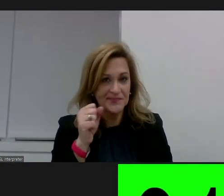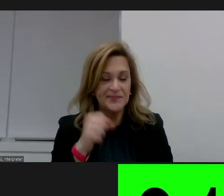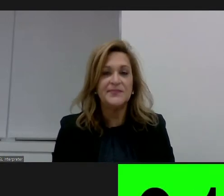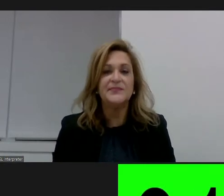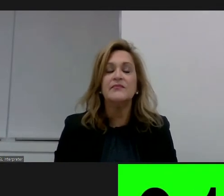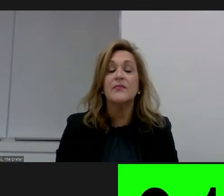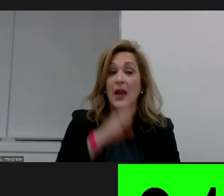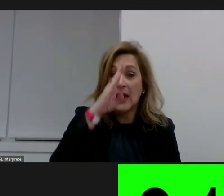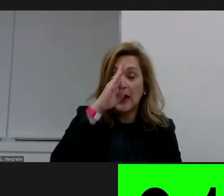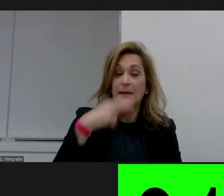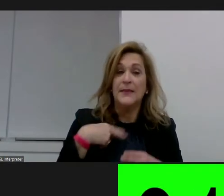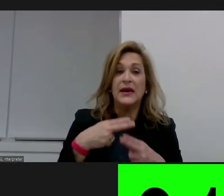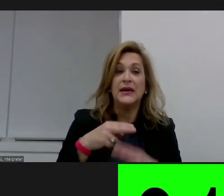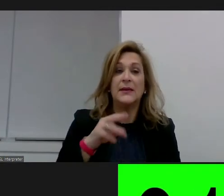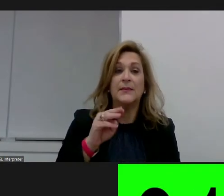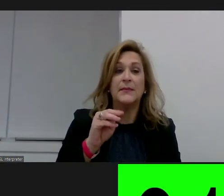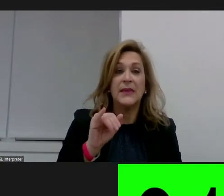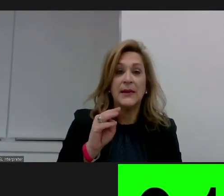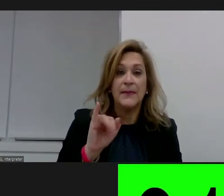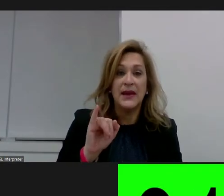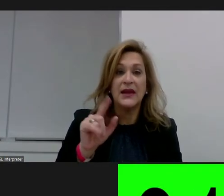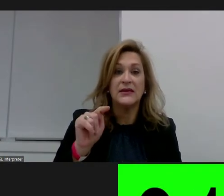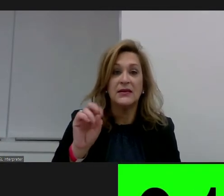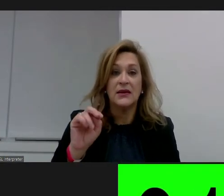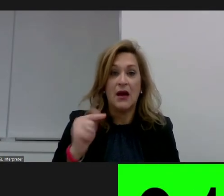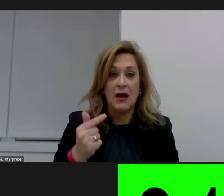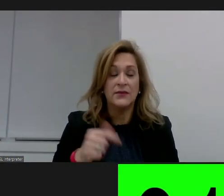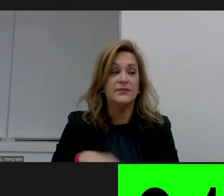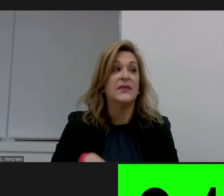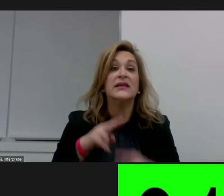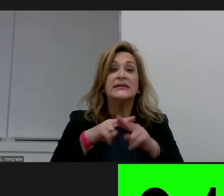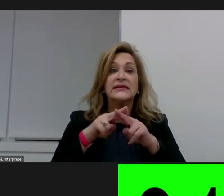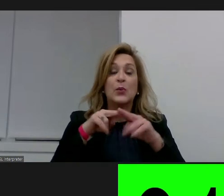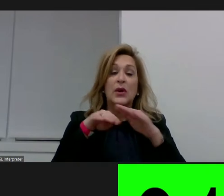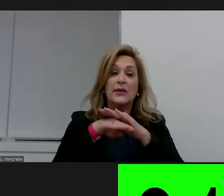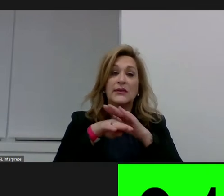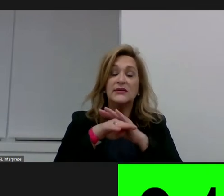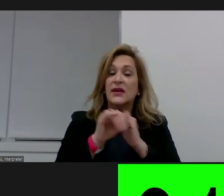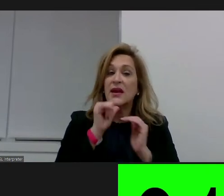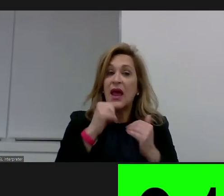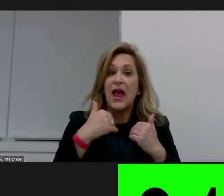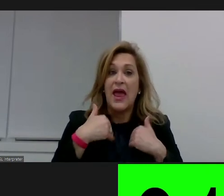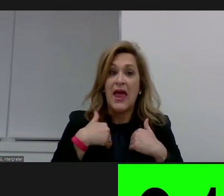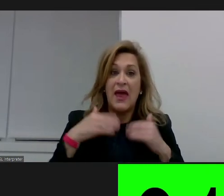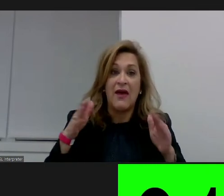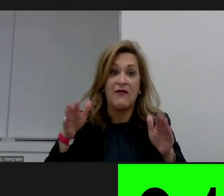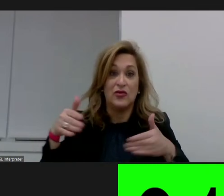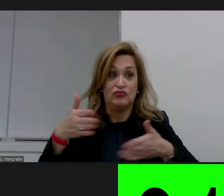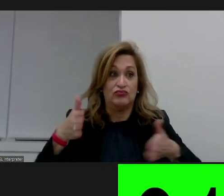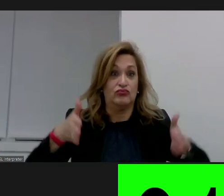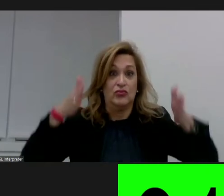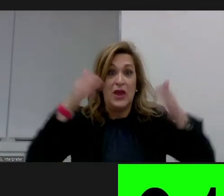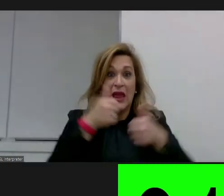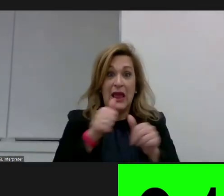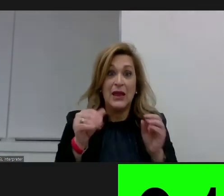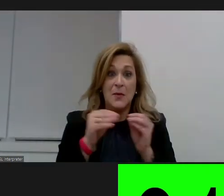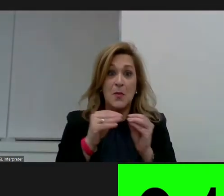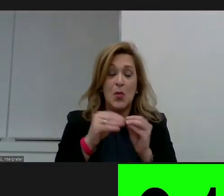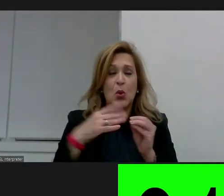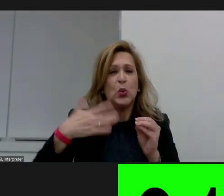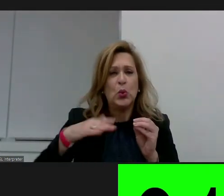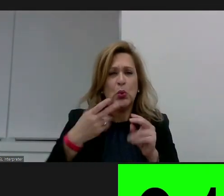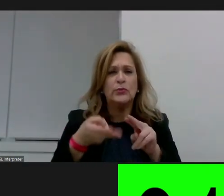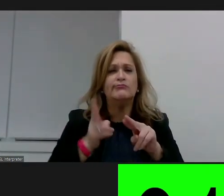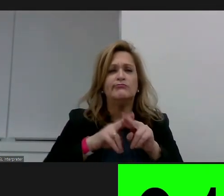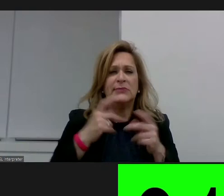Hi, this is Mimi Tong. The subway entrances that don't have booths anymore are much more dangerous. There's much